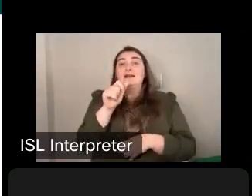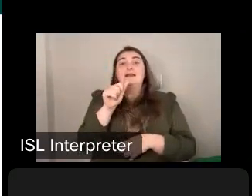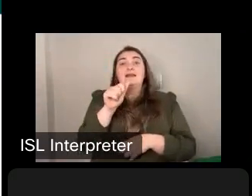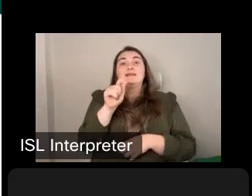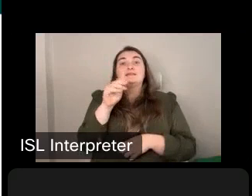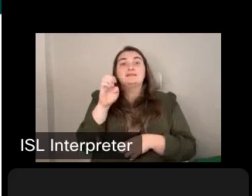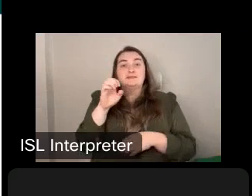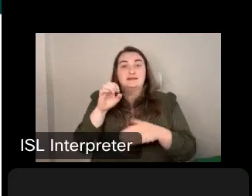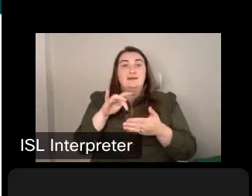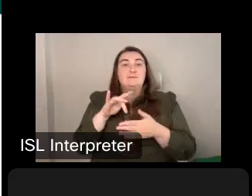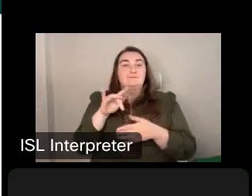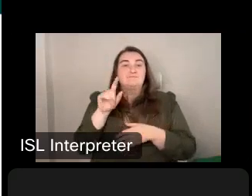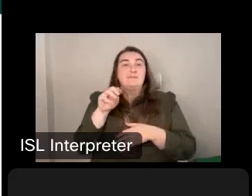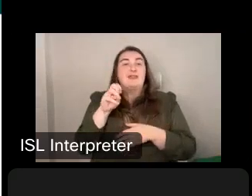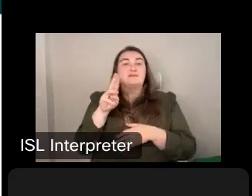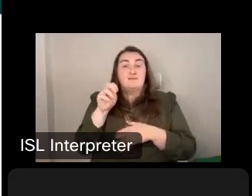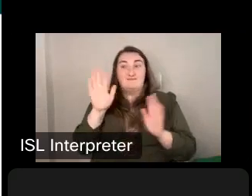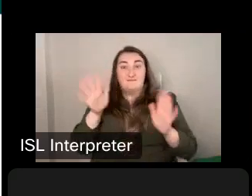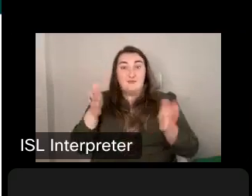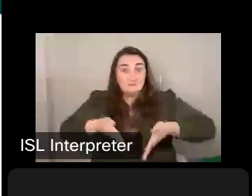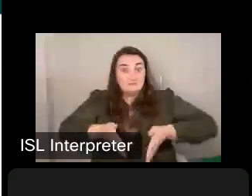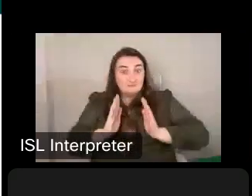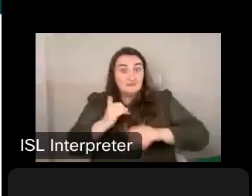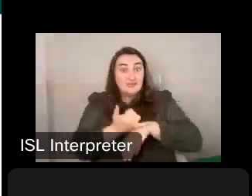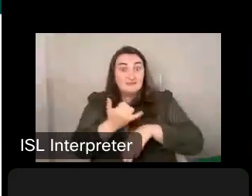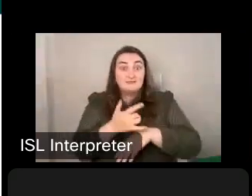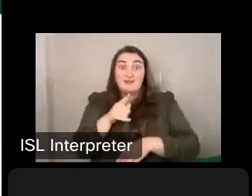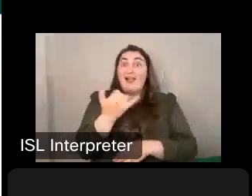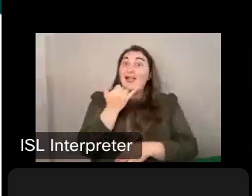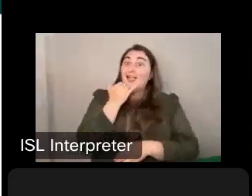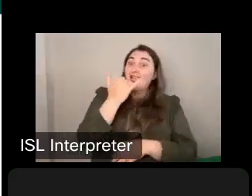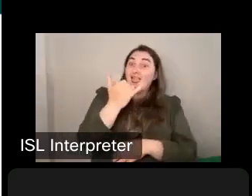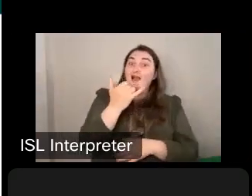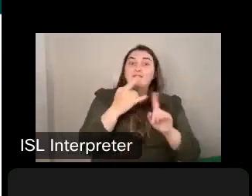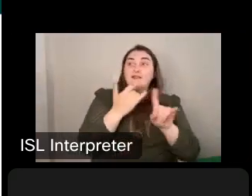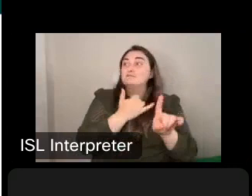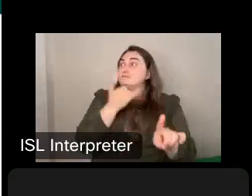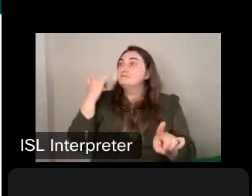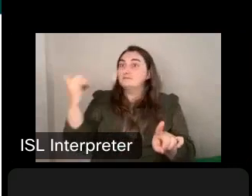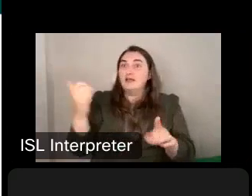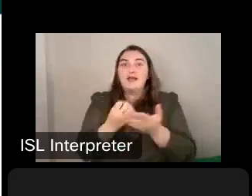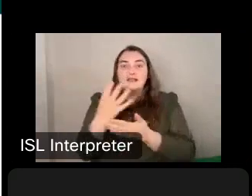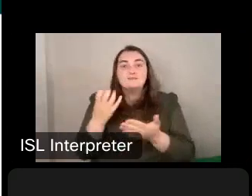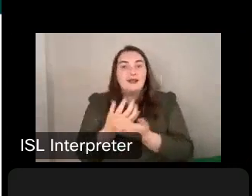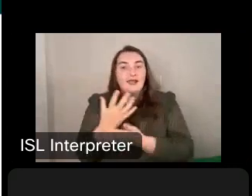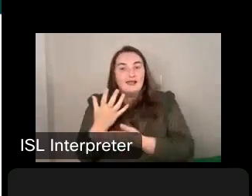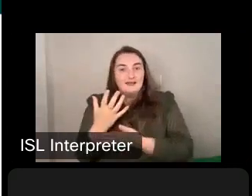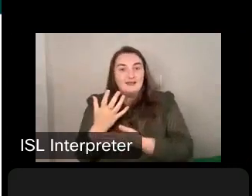to the clinicians and that. And this midwife took the call and handed her over, explaining that those